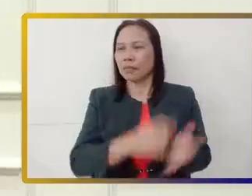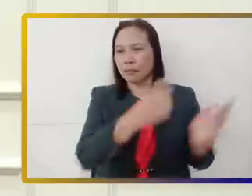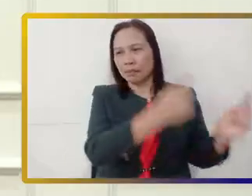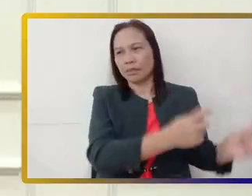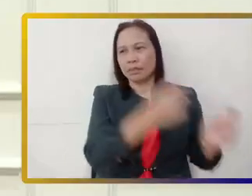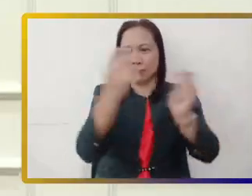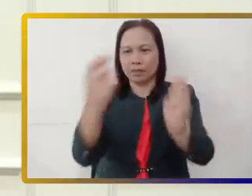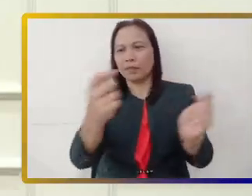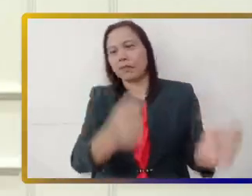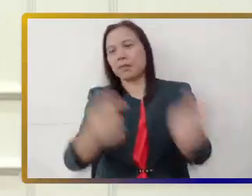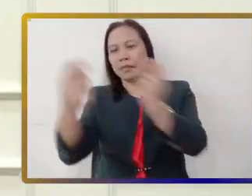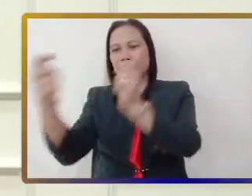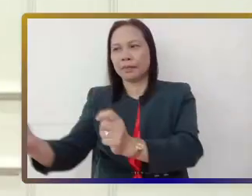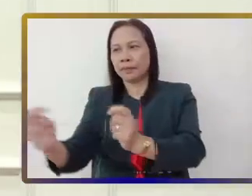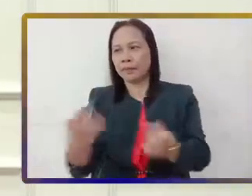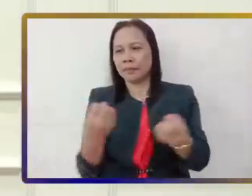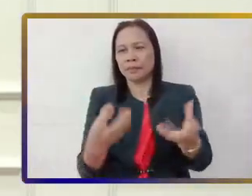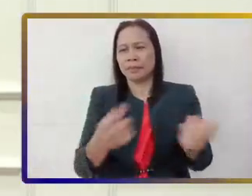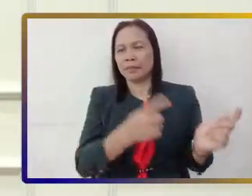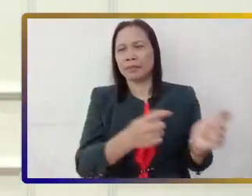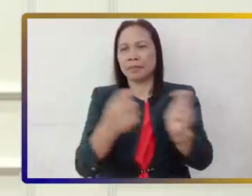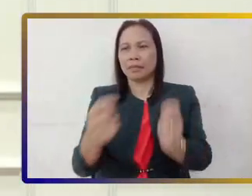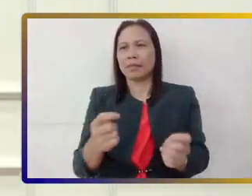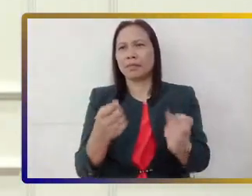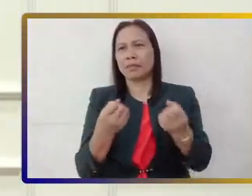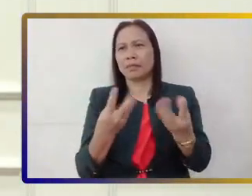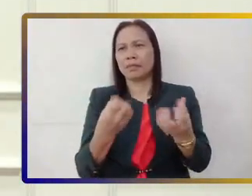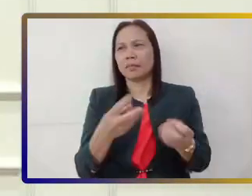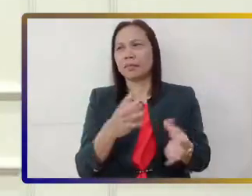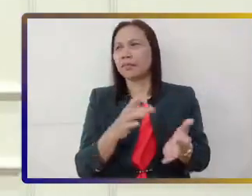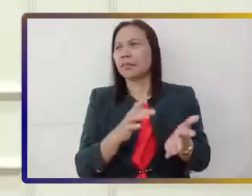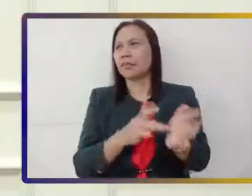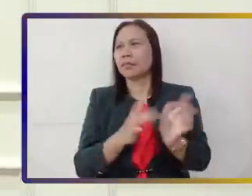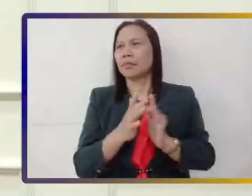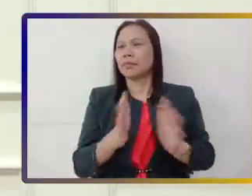tradition There is something in the Christian Life